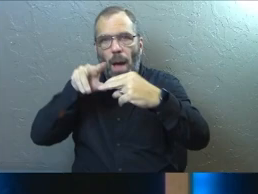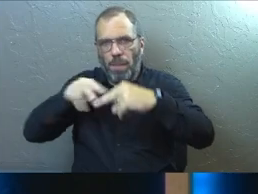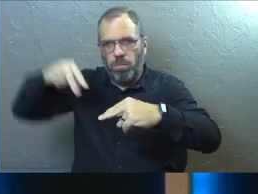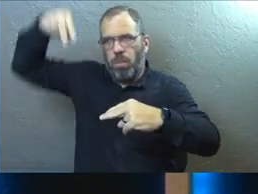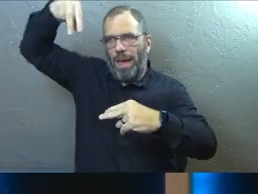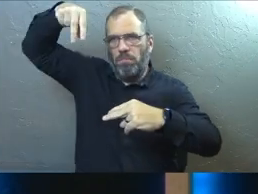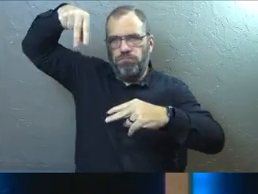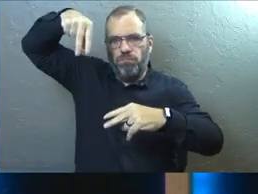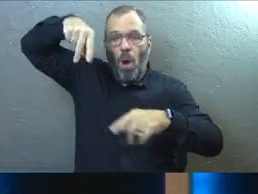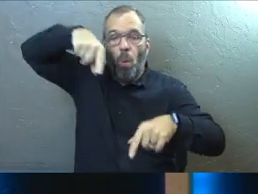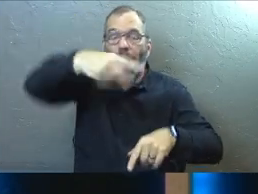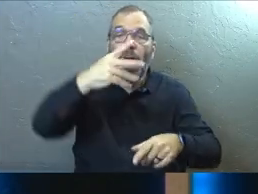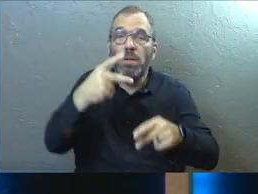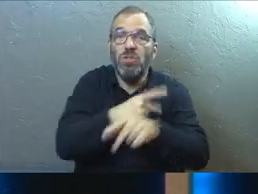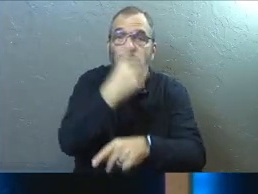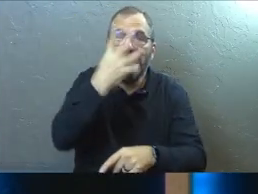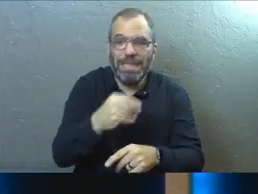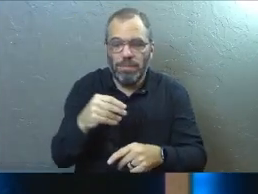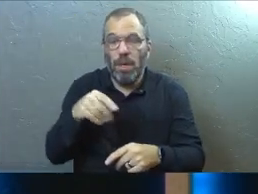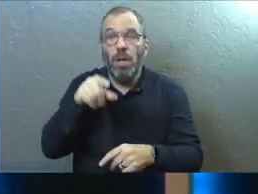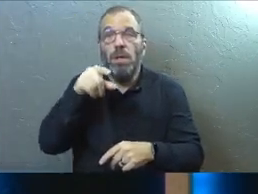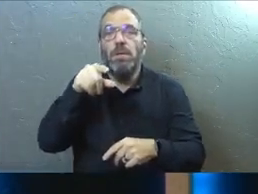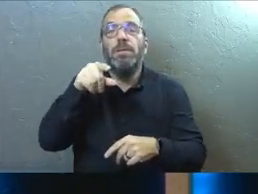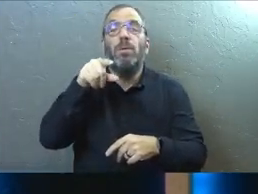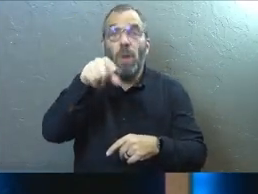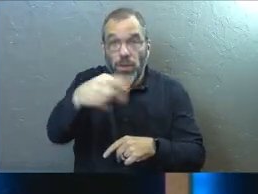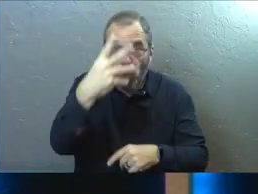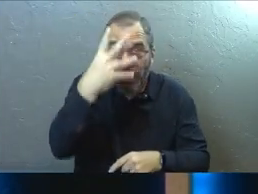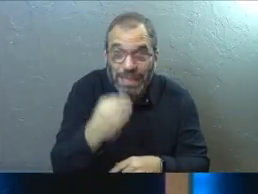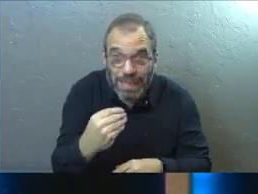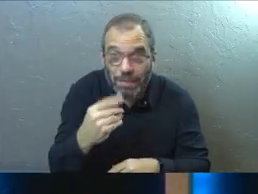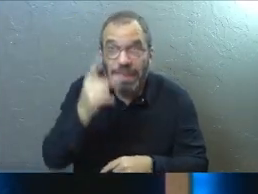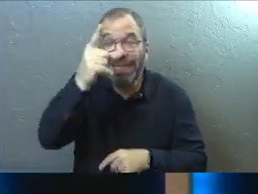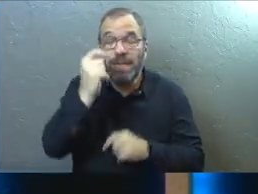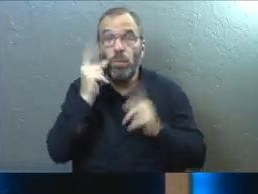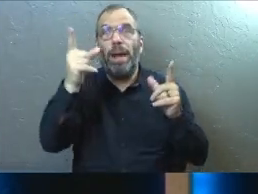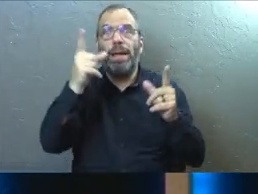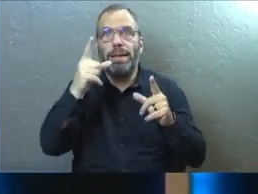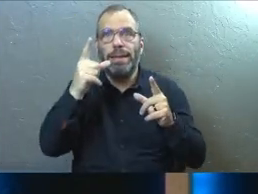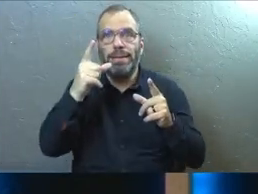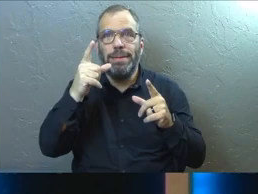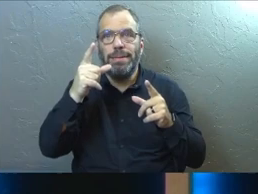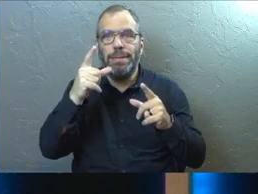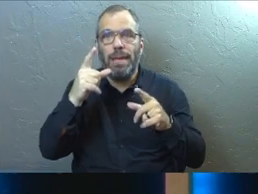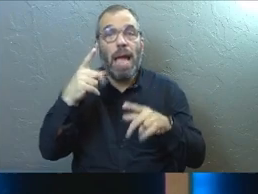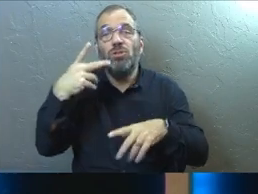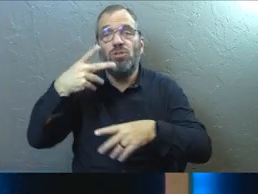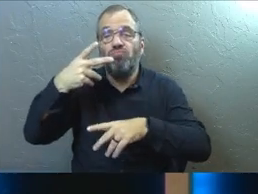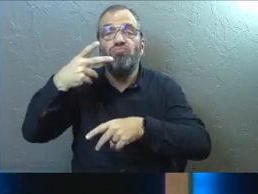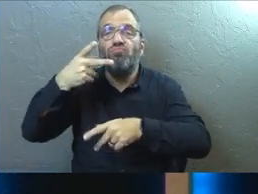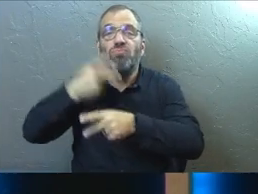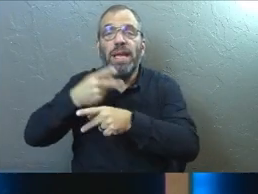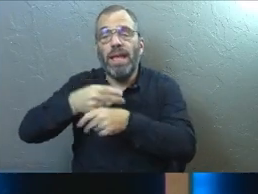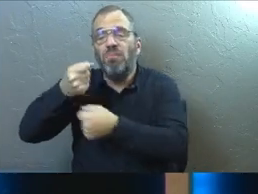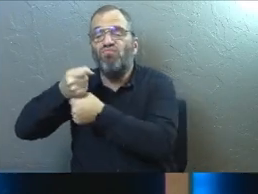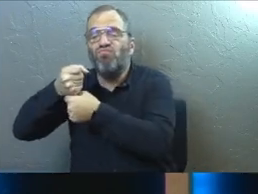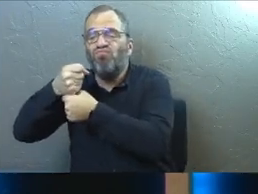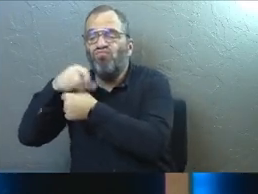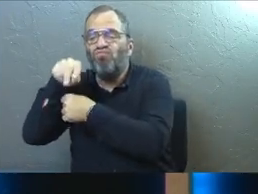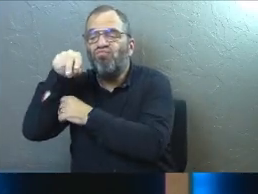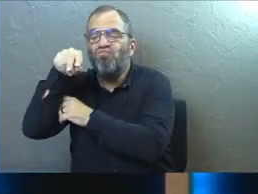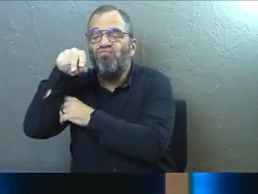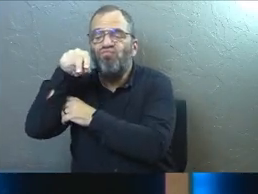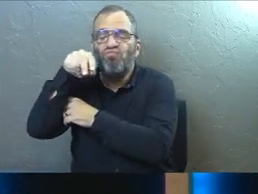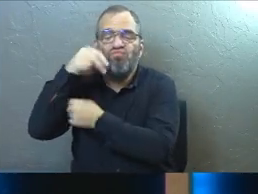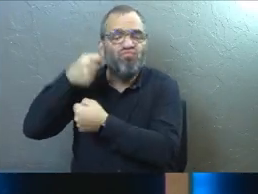over everything while they sleep. While you're sleeping, I'm not sleeping. I'm watching. I'm aware. And what I want us to grab onto,